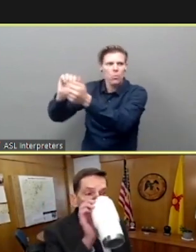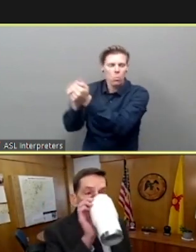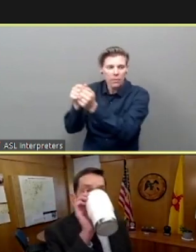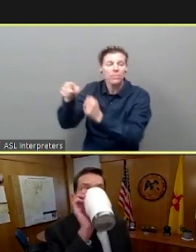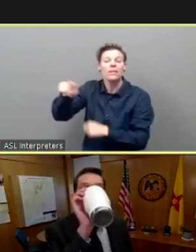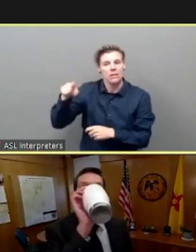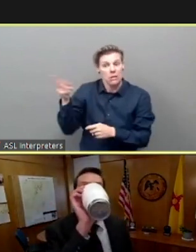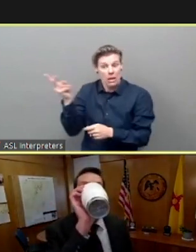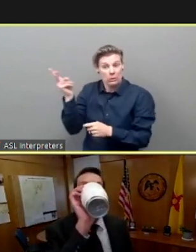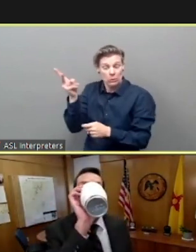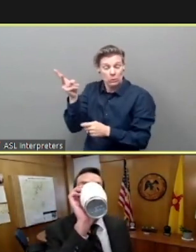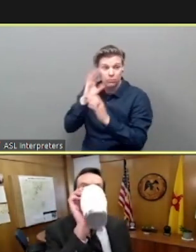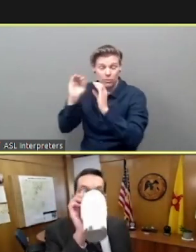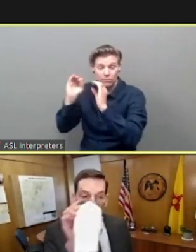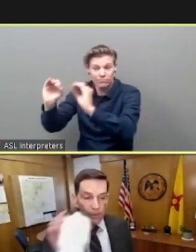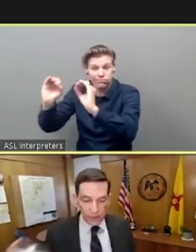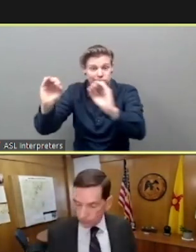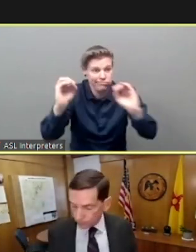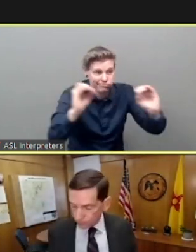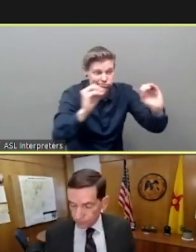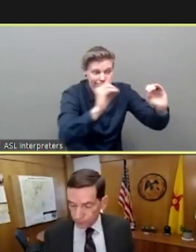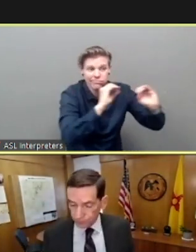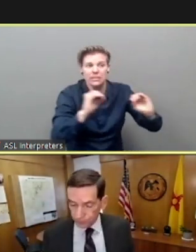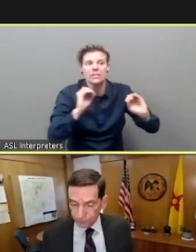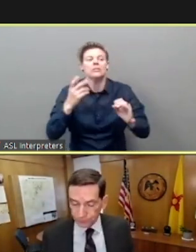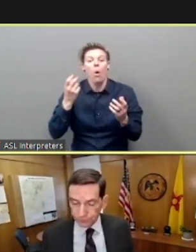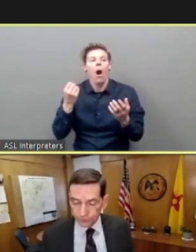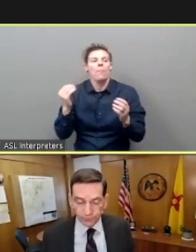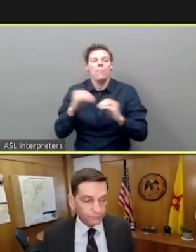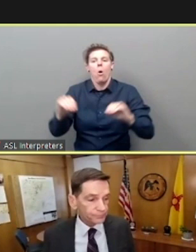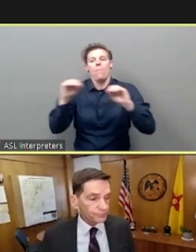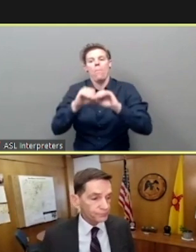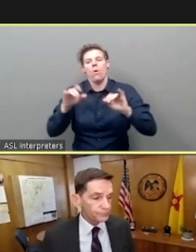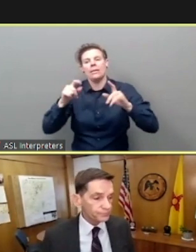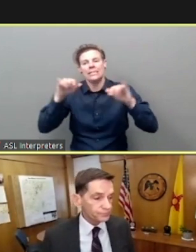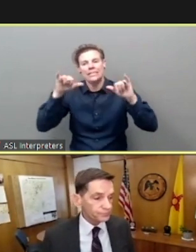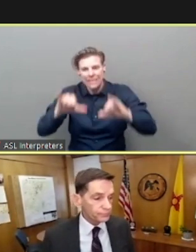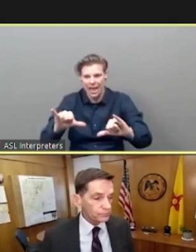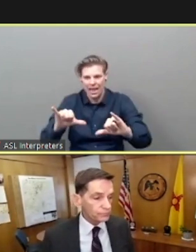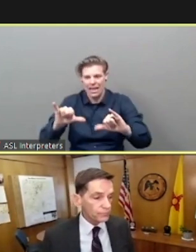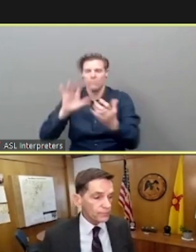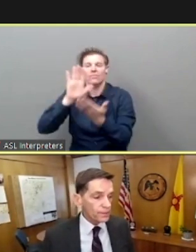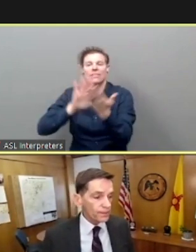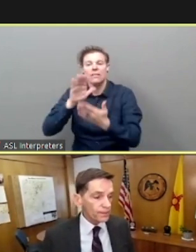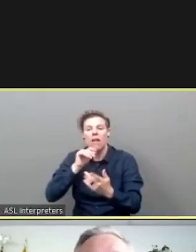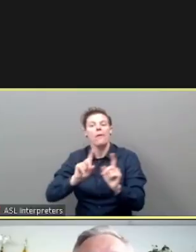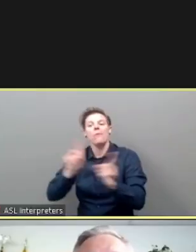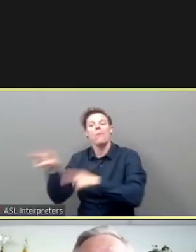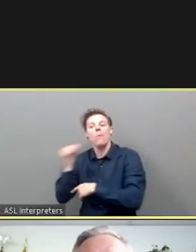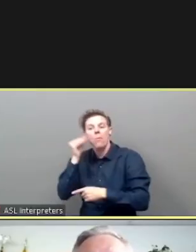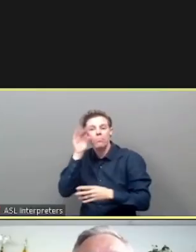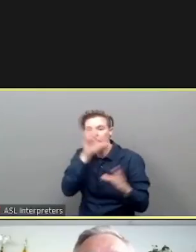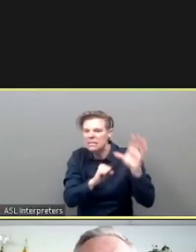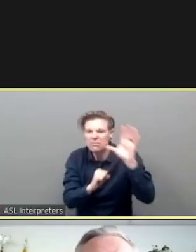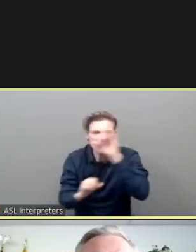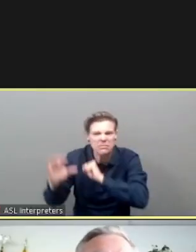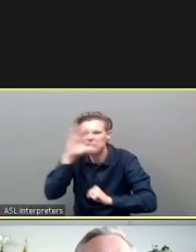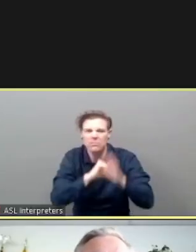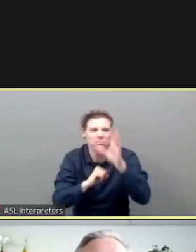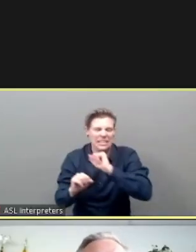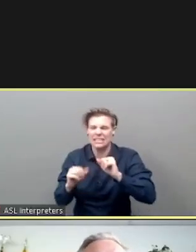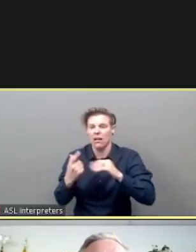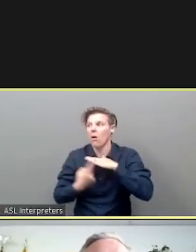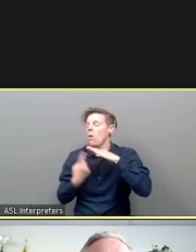folks able to actually stay, a lot more kids able to stay in school and ride through the quarantine period